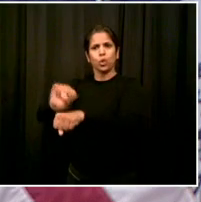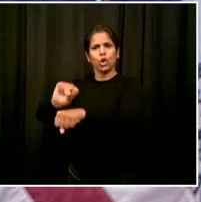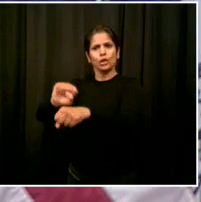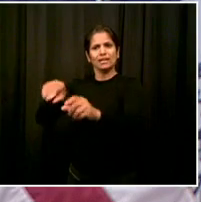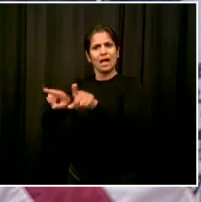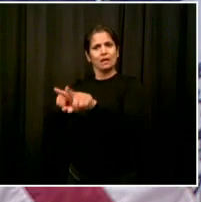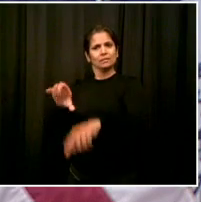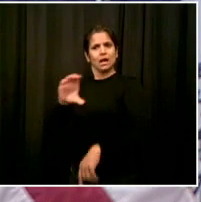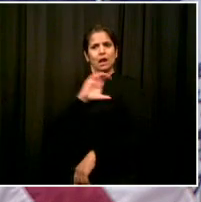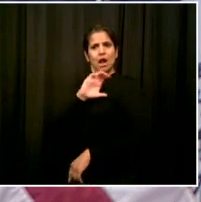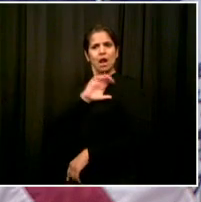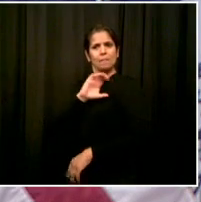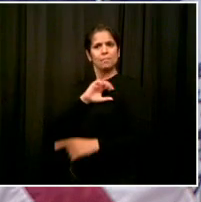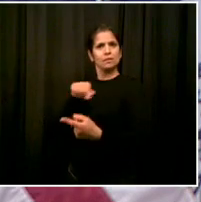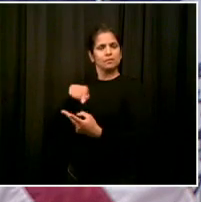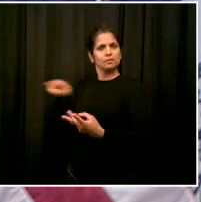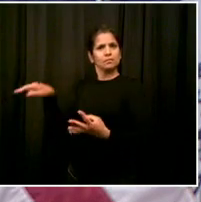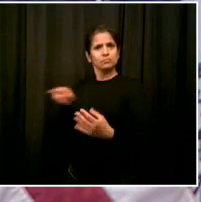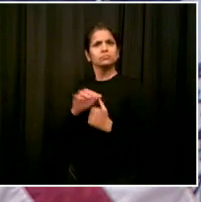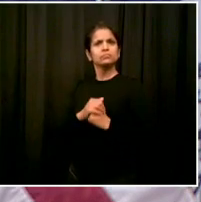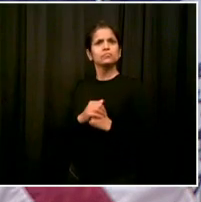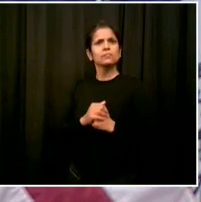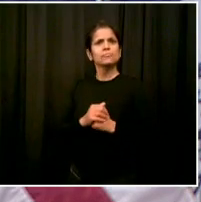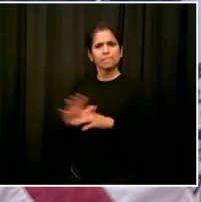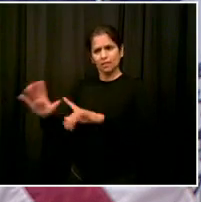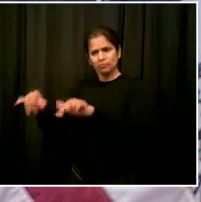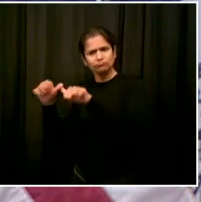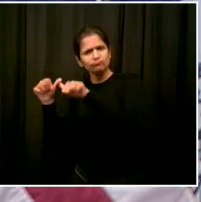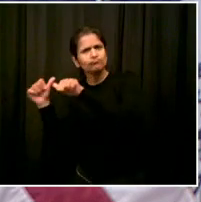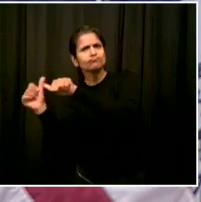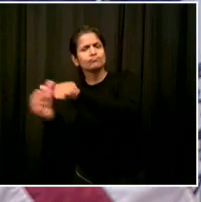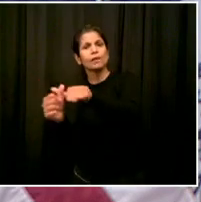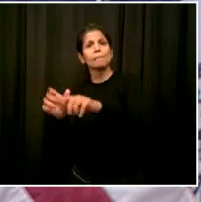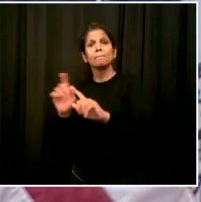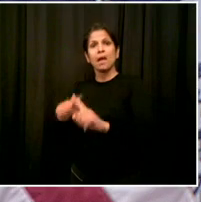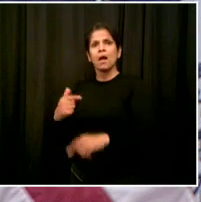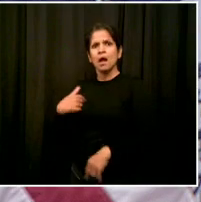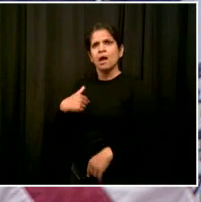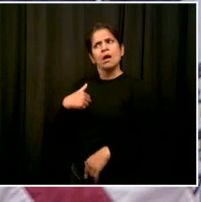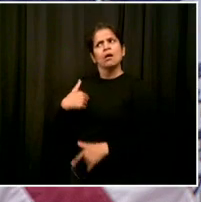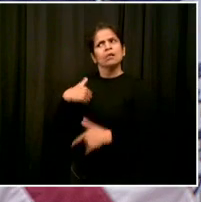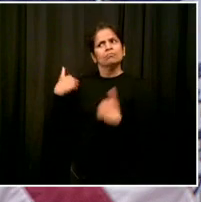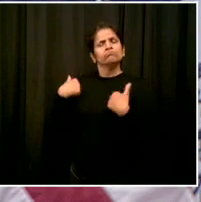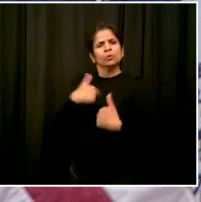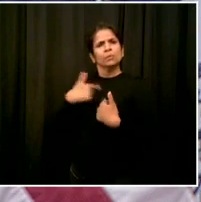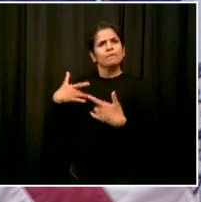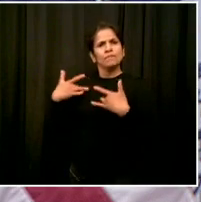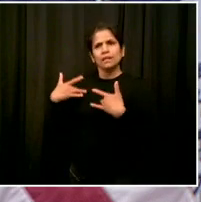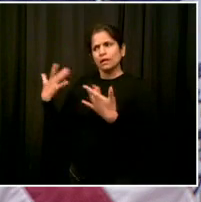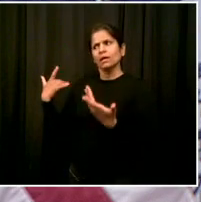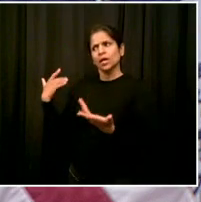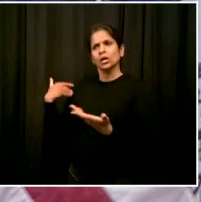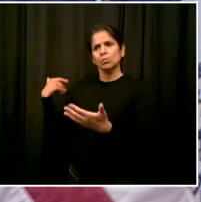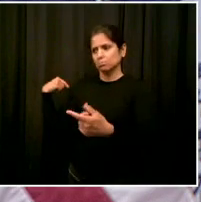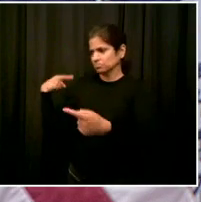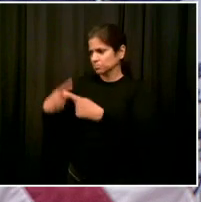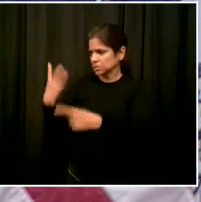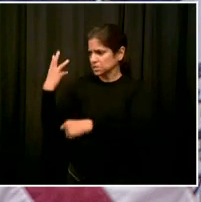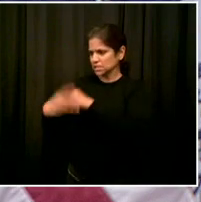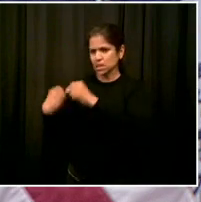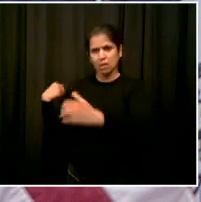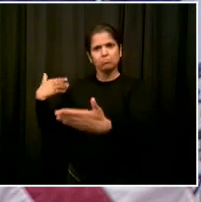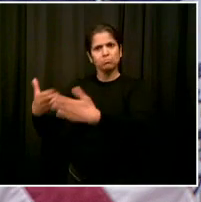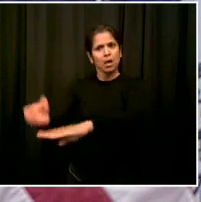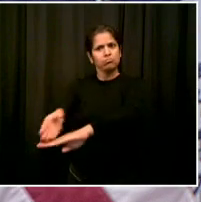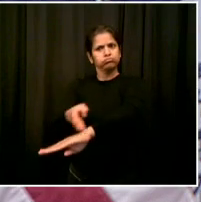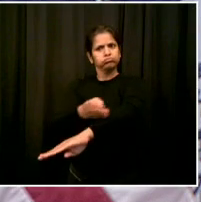very concerned about this particular issue. Why are some officers still on the force who should not be? This is an area we have to do better. I